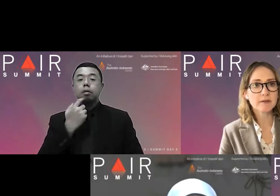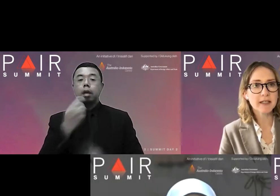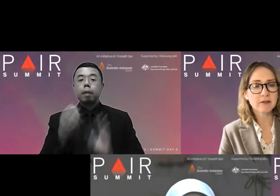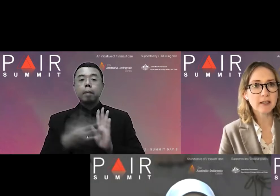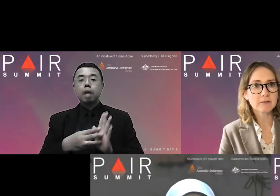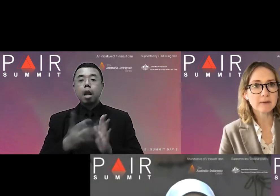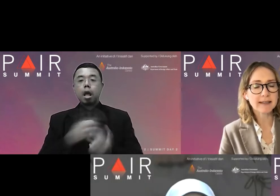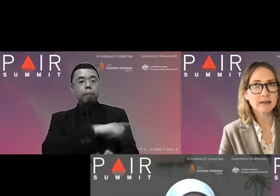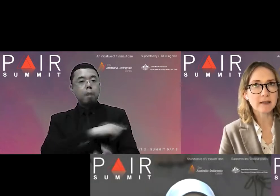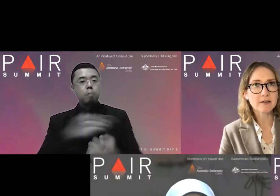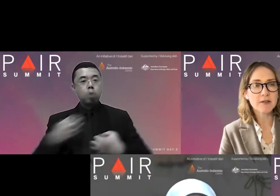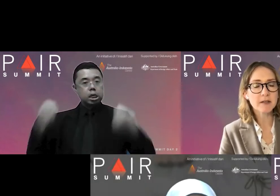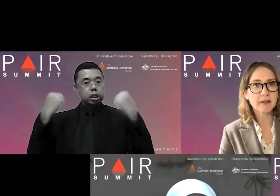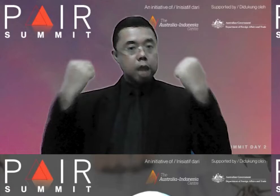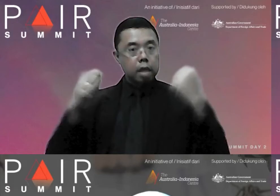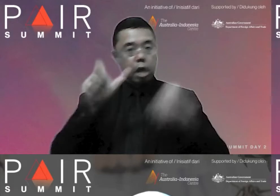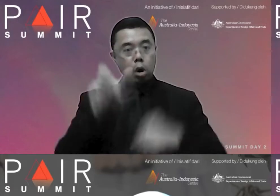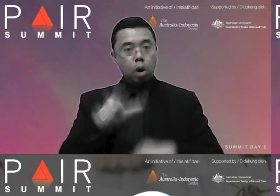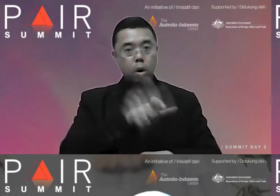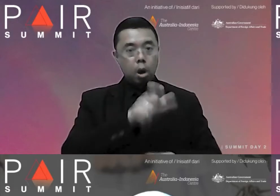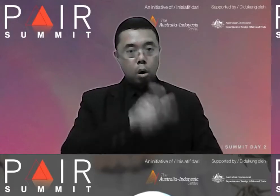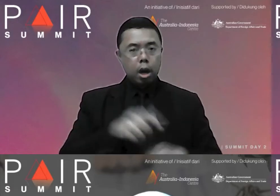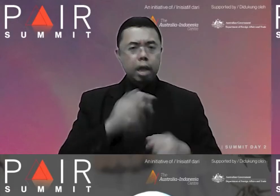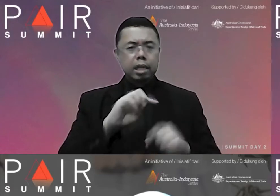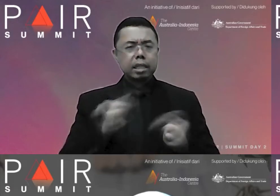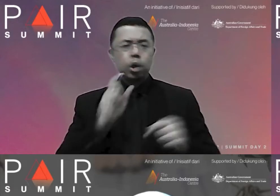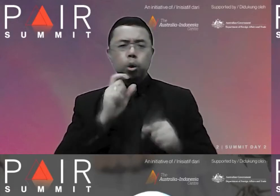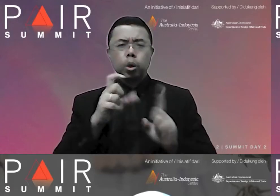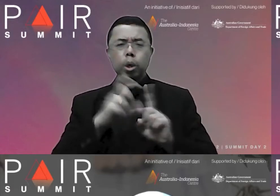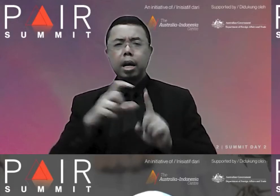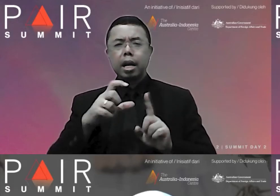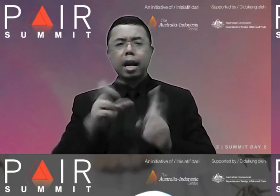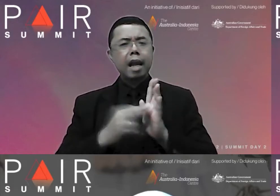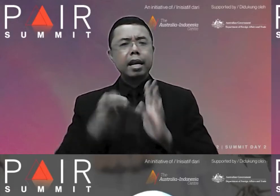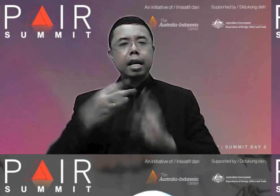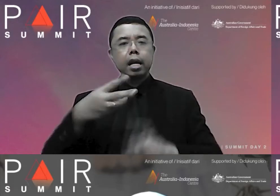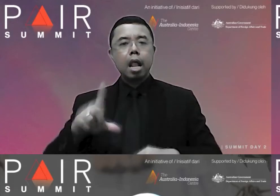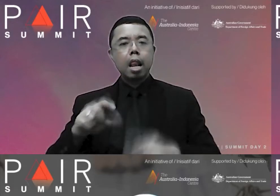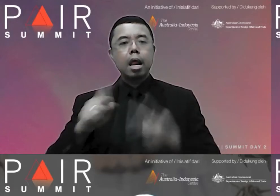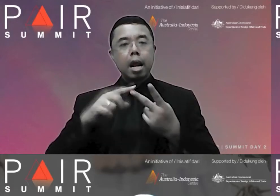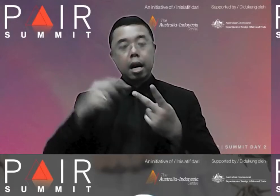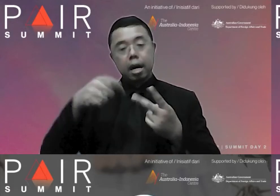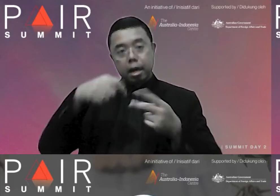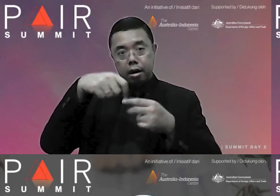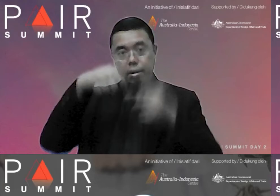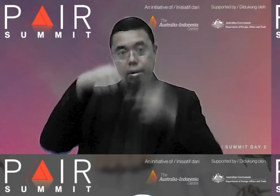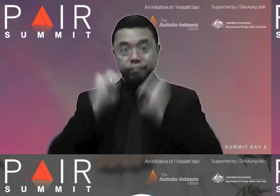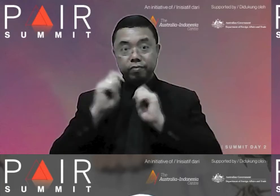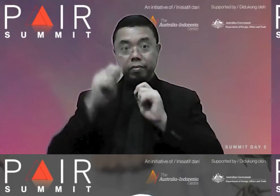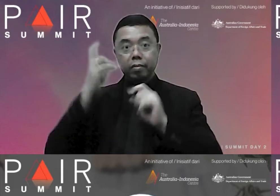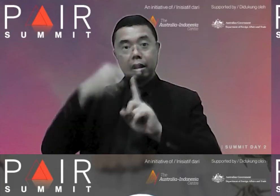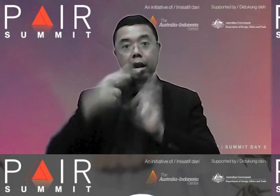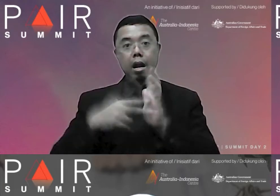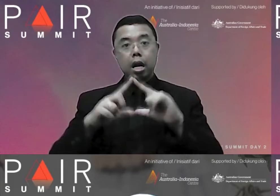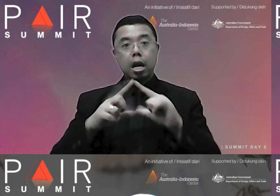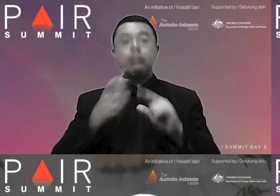So for Daniel and Ratna, just thinking about healthcare workers, I mean, it seems obvious that you'd have messages up around